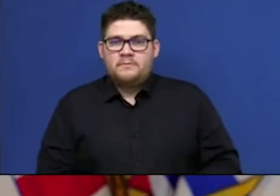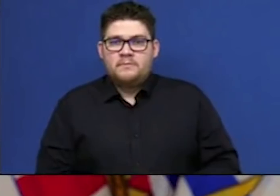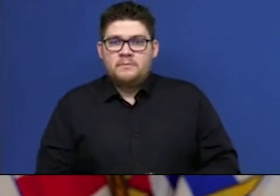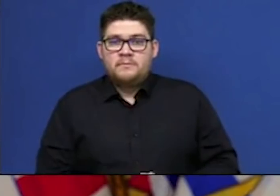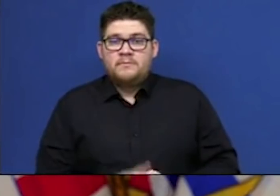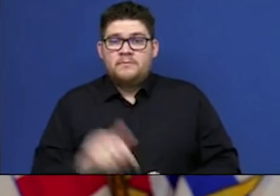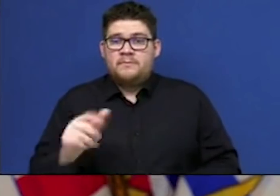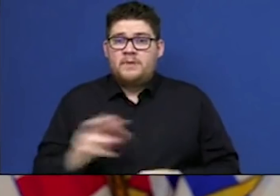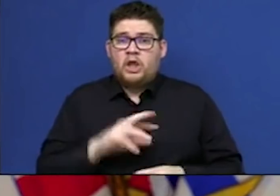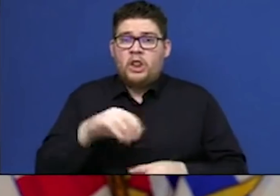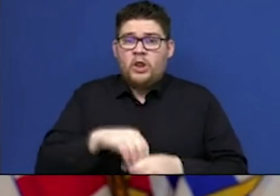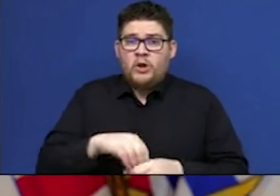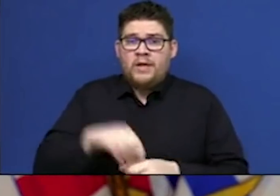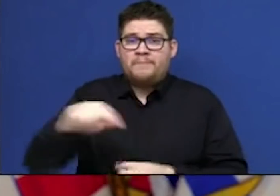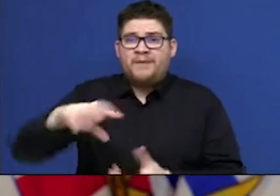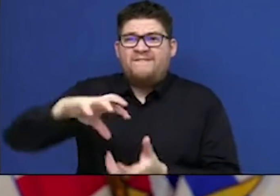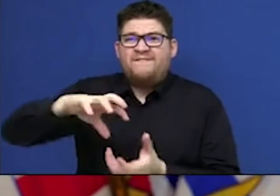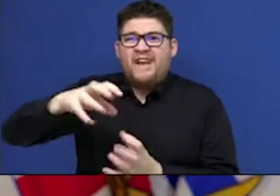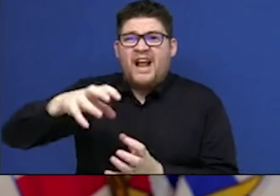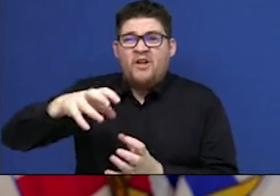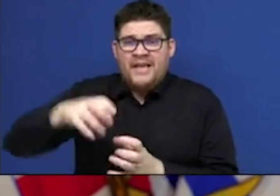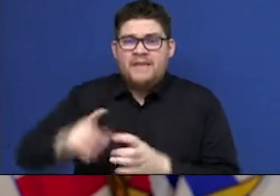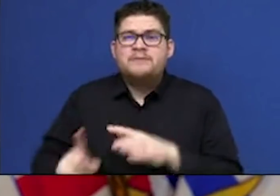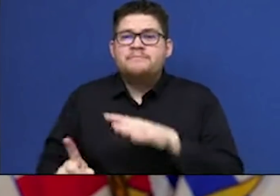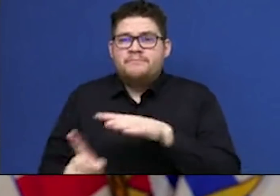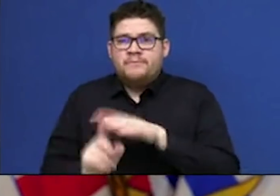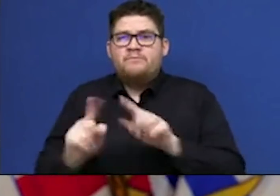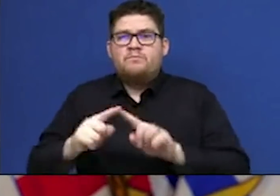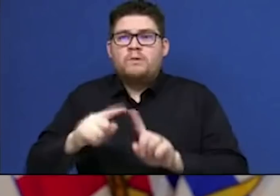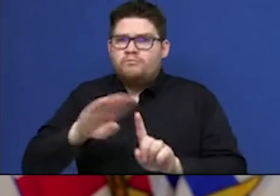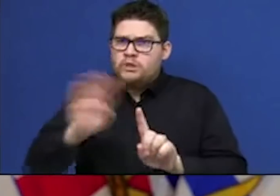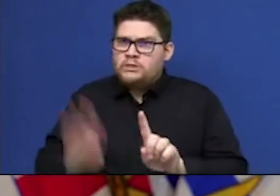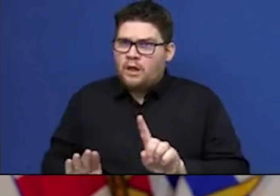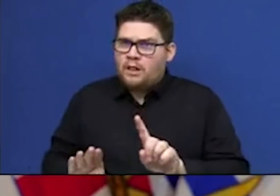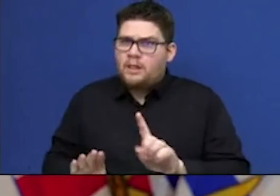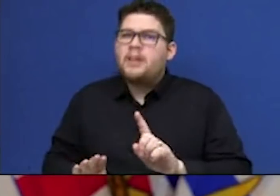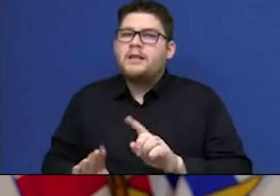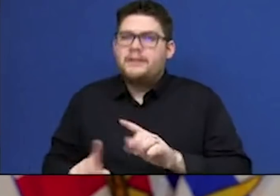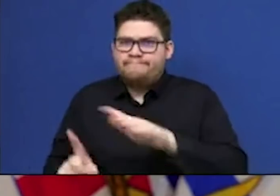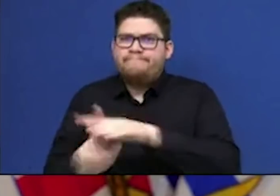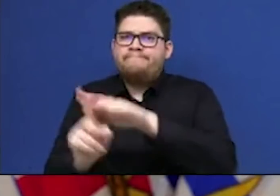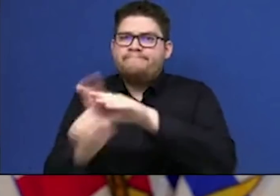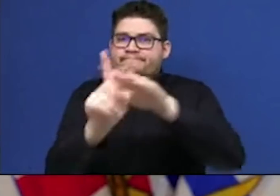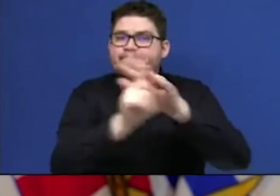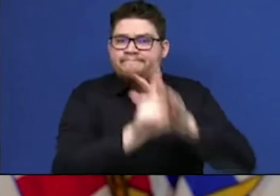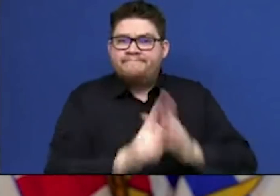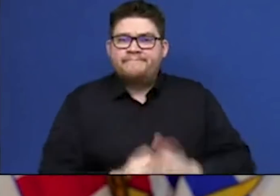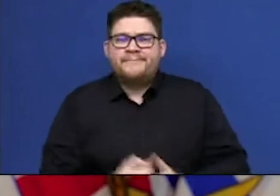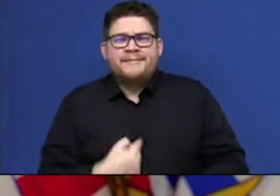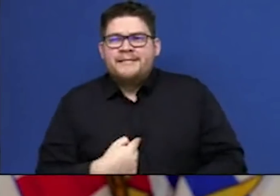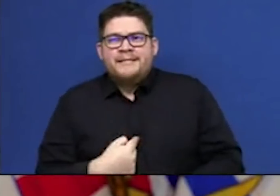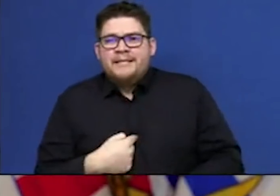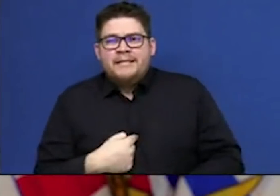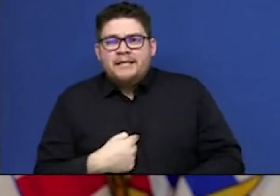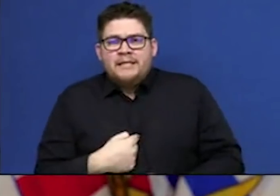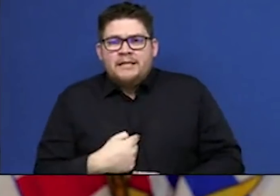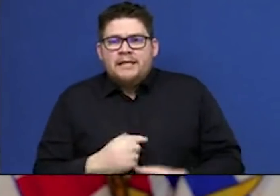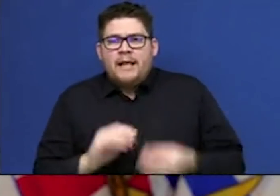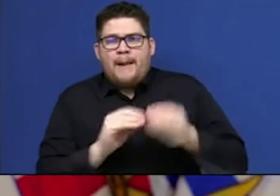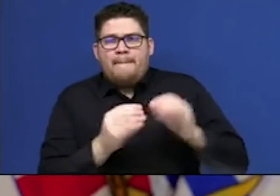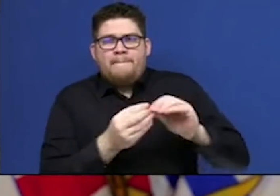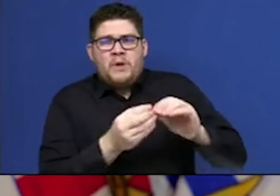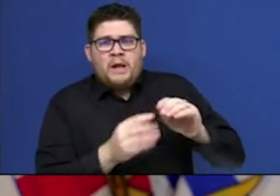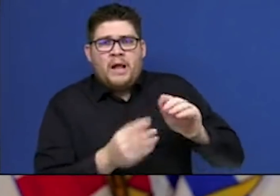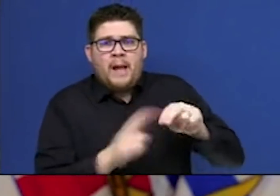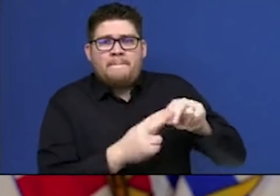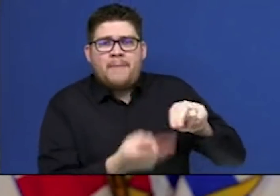concern. We've also seen transmission from travel to and from other communities across BC from the